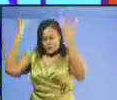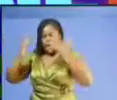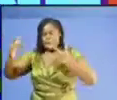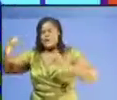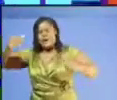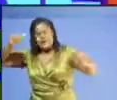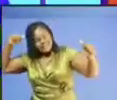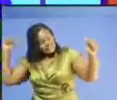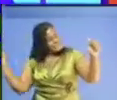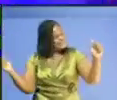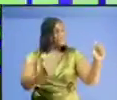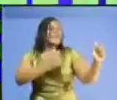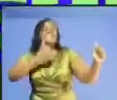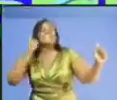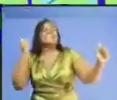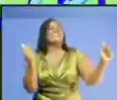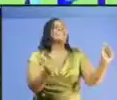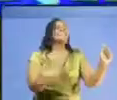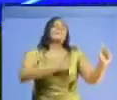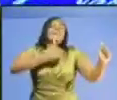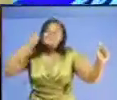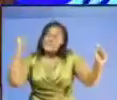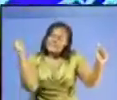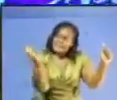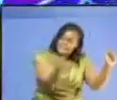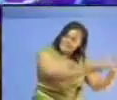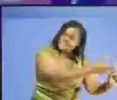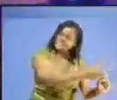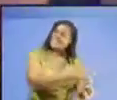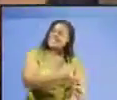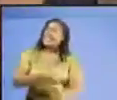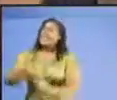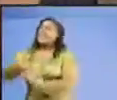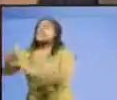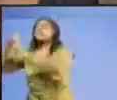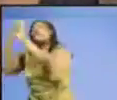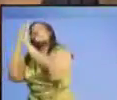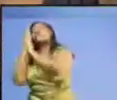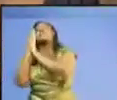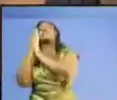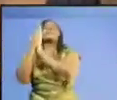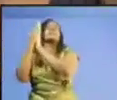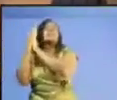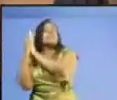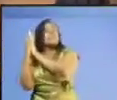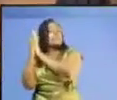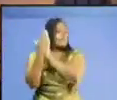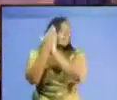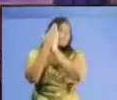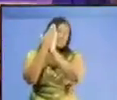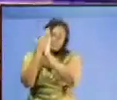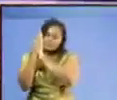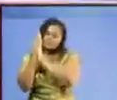Hey! Your goodness is running out, it's running out to me.